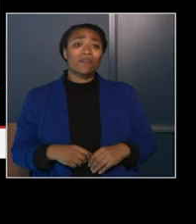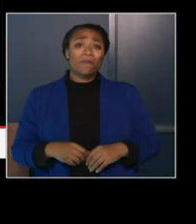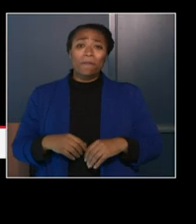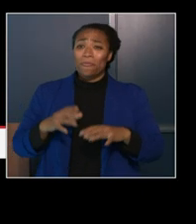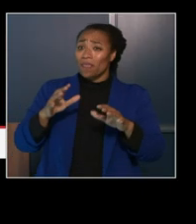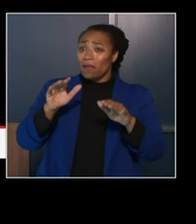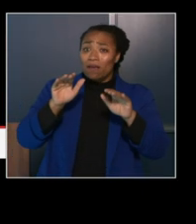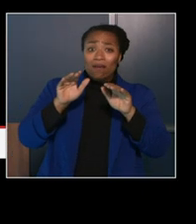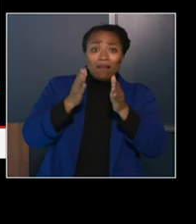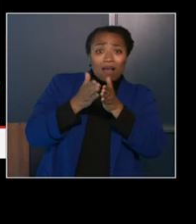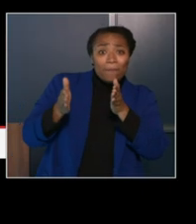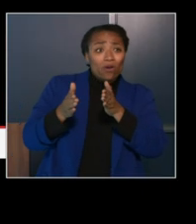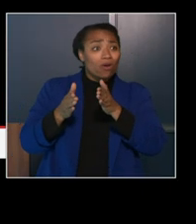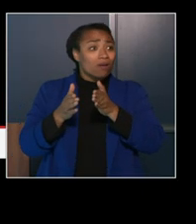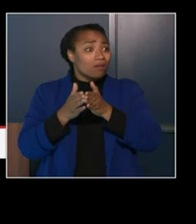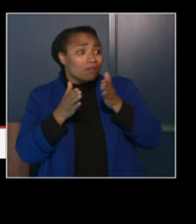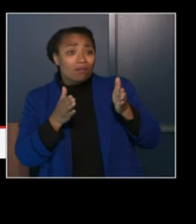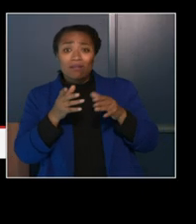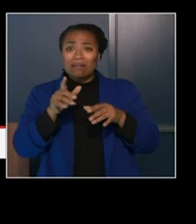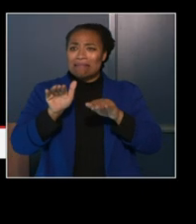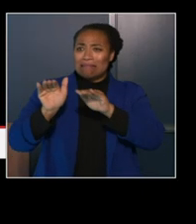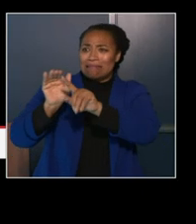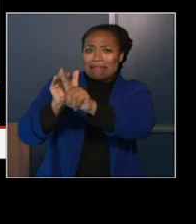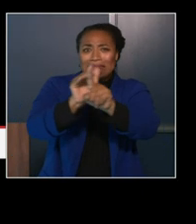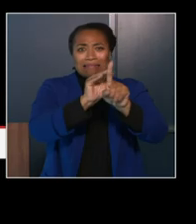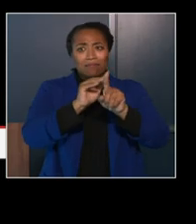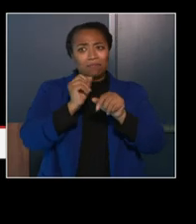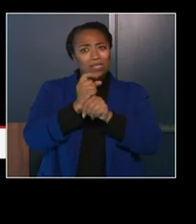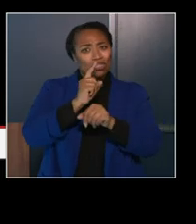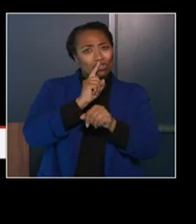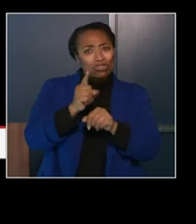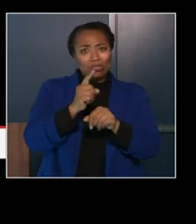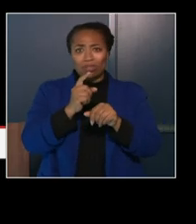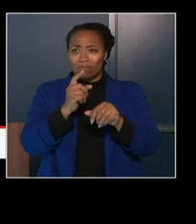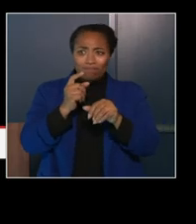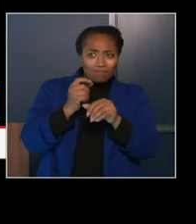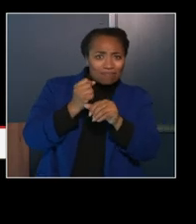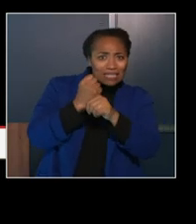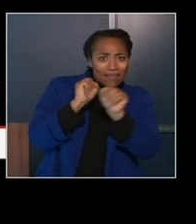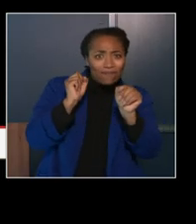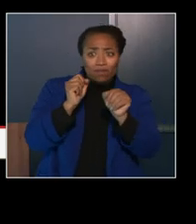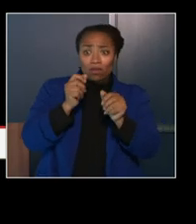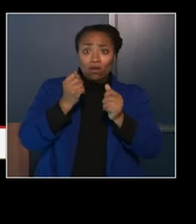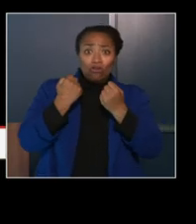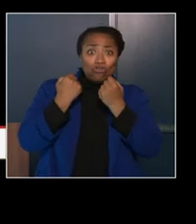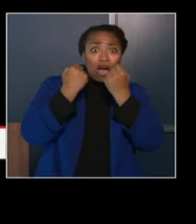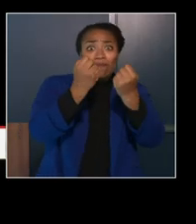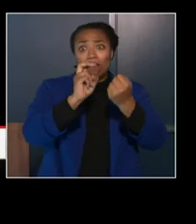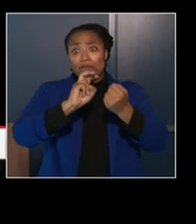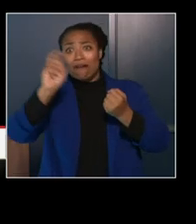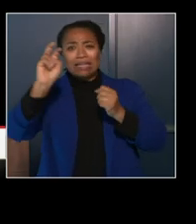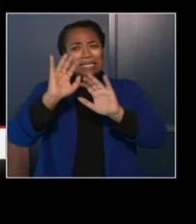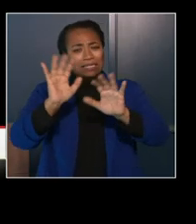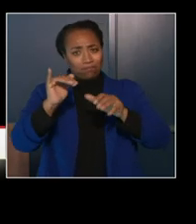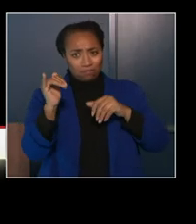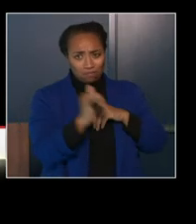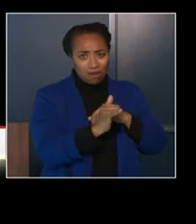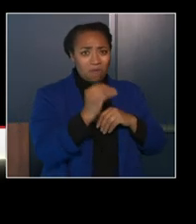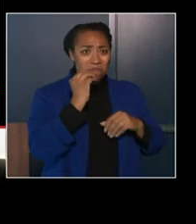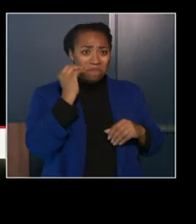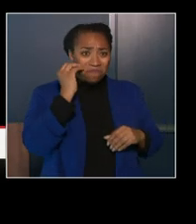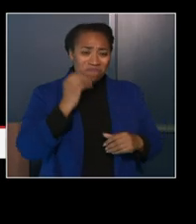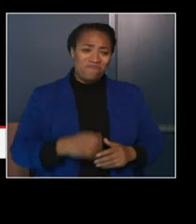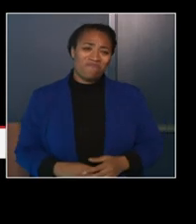about the need to move vehicles off of snow emergency routes. And finally, I want to thank all of the teams who are